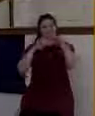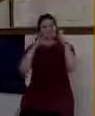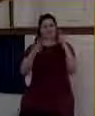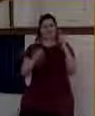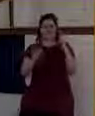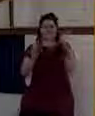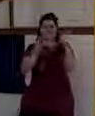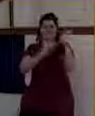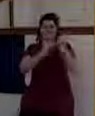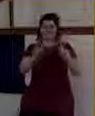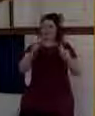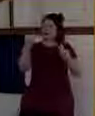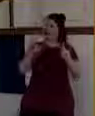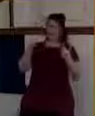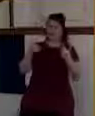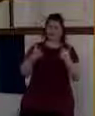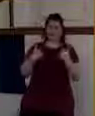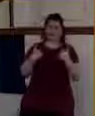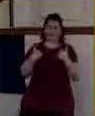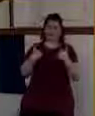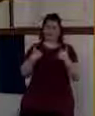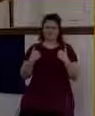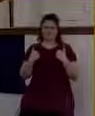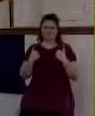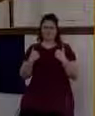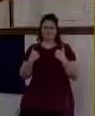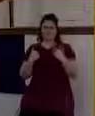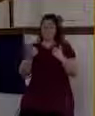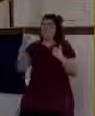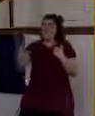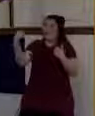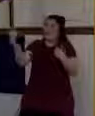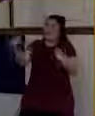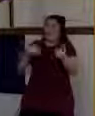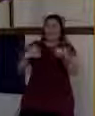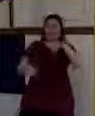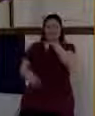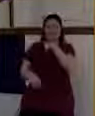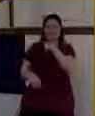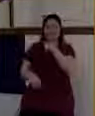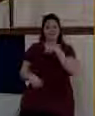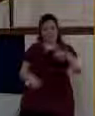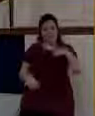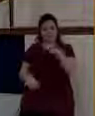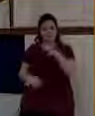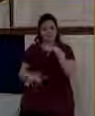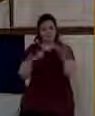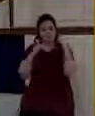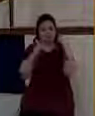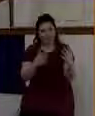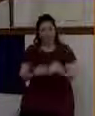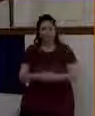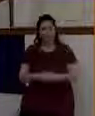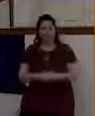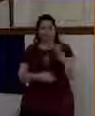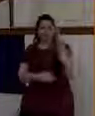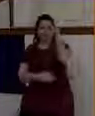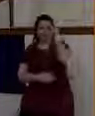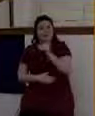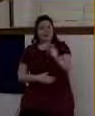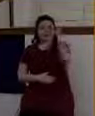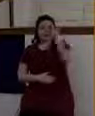with. All he has to work with are sinners. And so, and by the way, you get a sermon every Sunday from